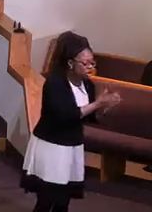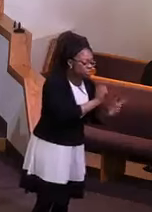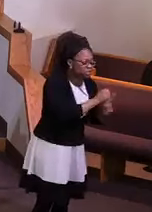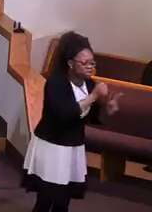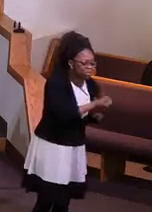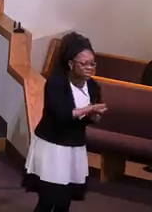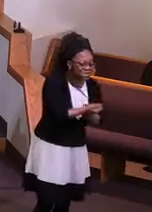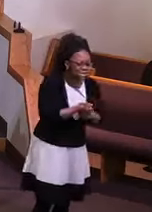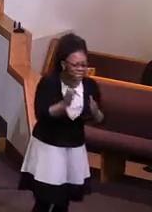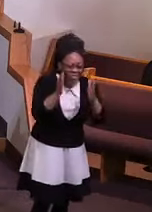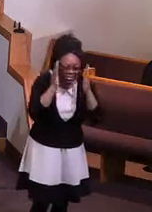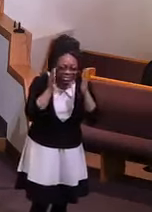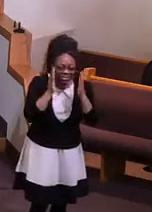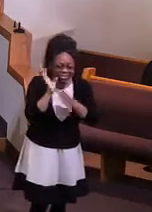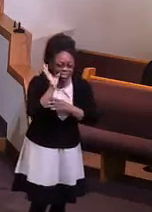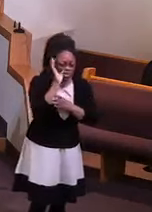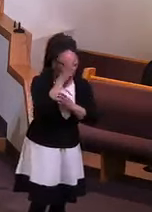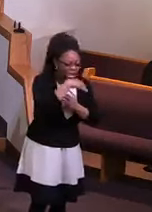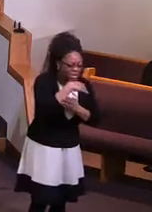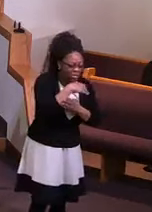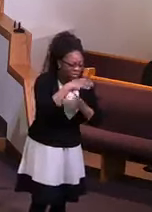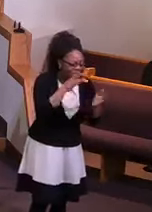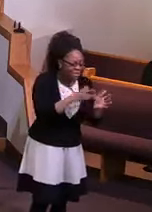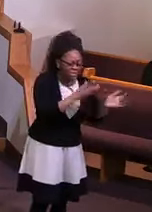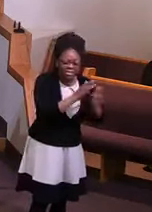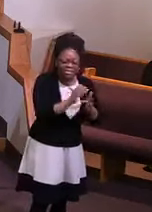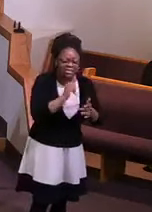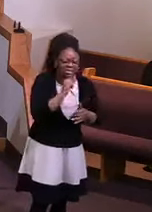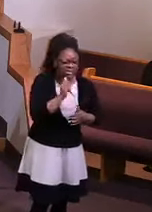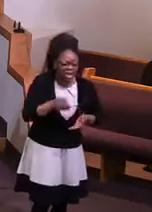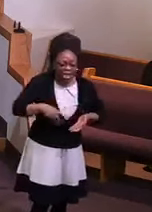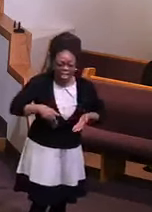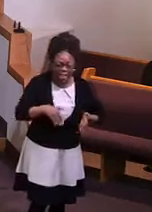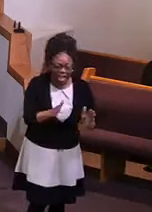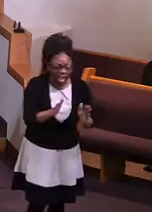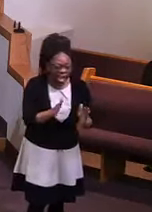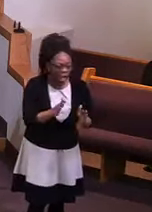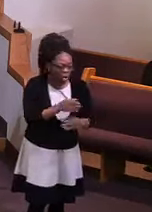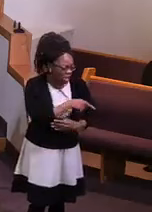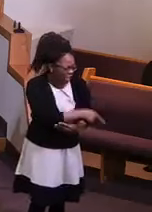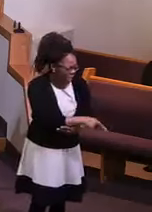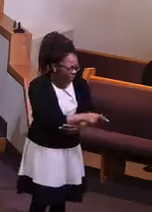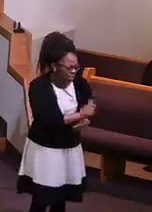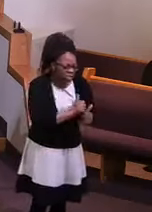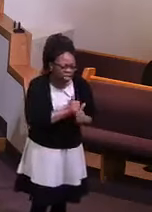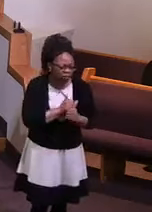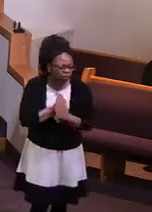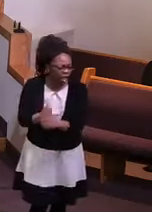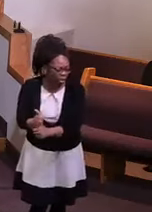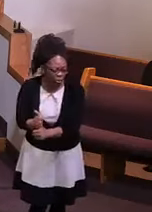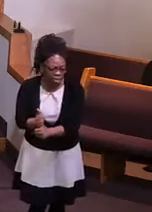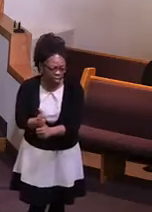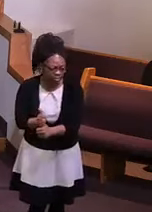listen to this. Strangely, Jesus does not allow him to follow him.